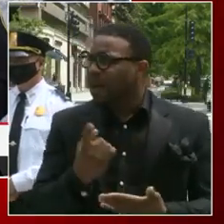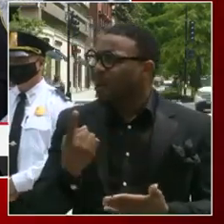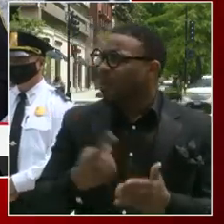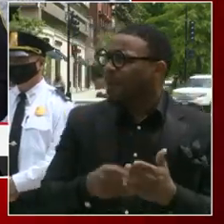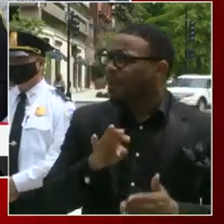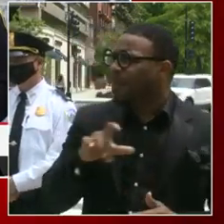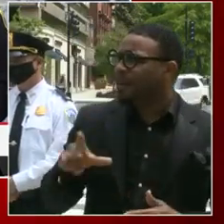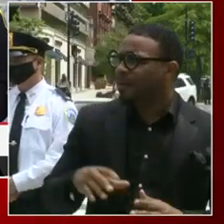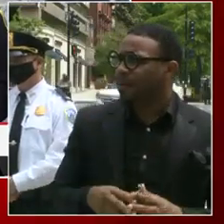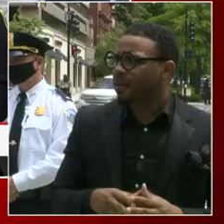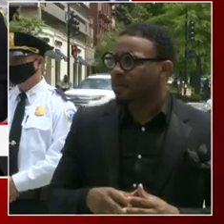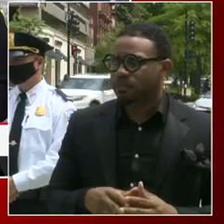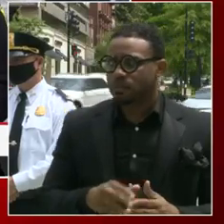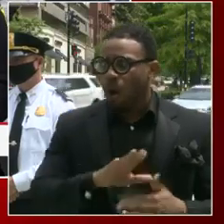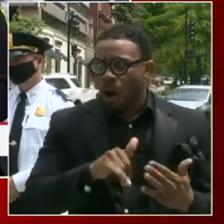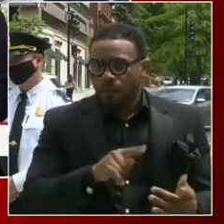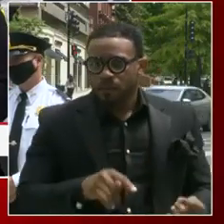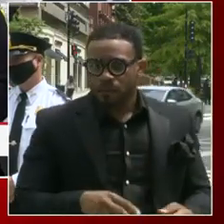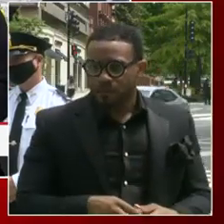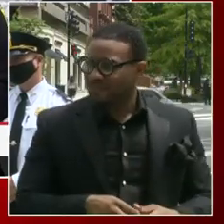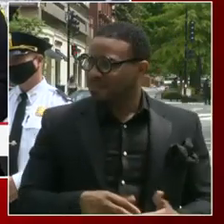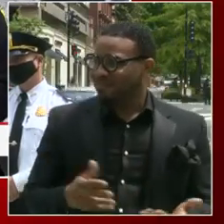Which part? All of it. Because